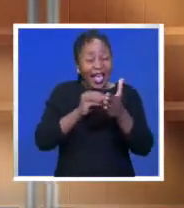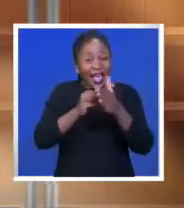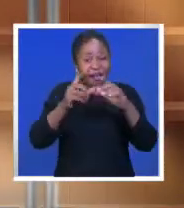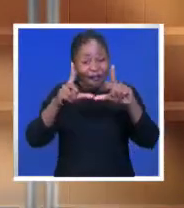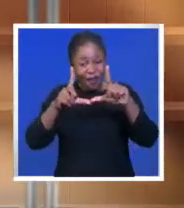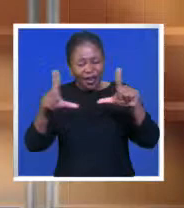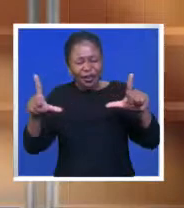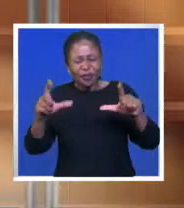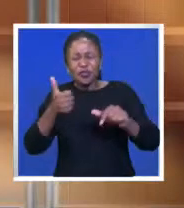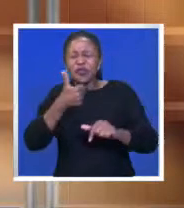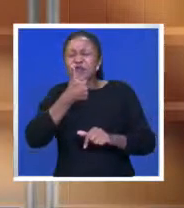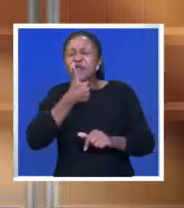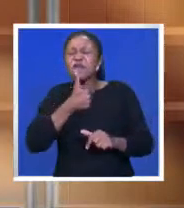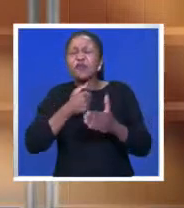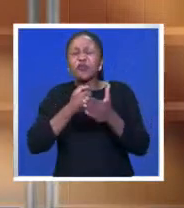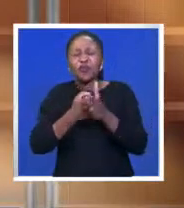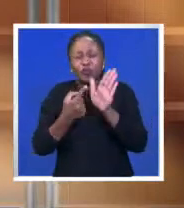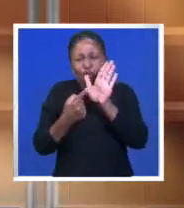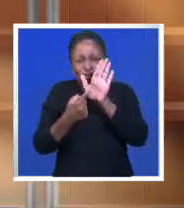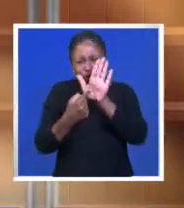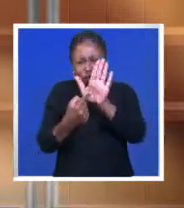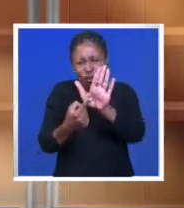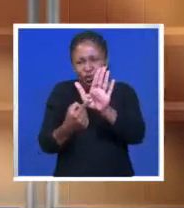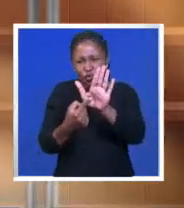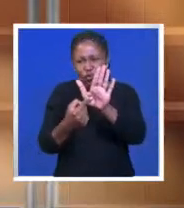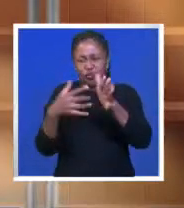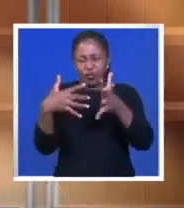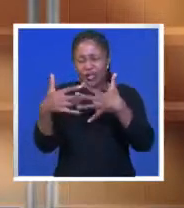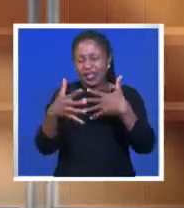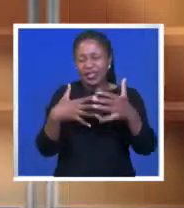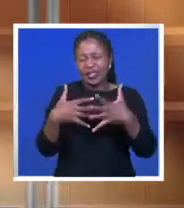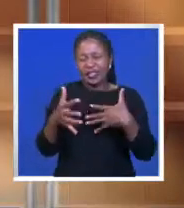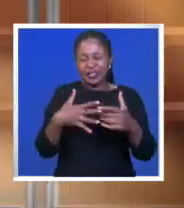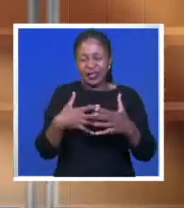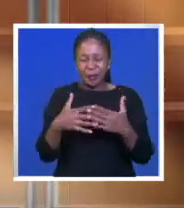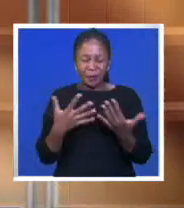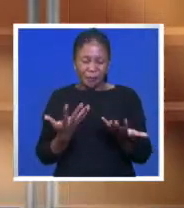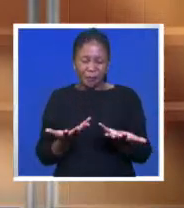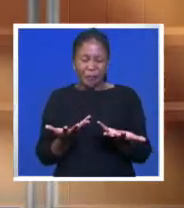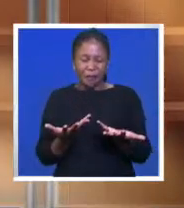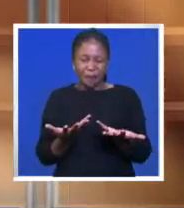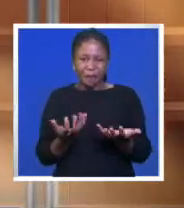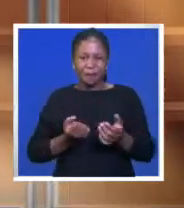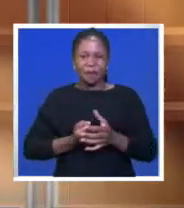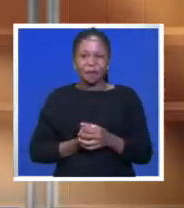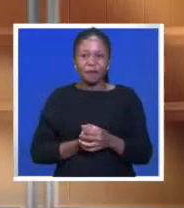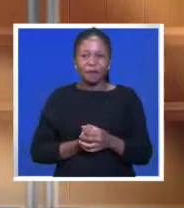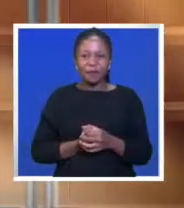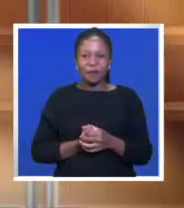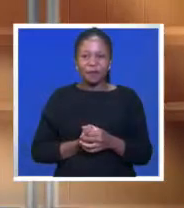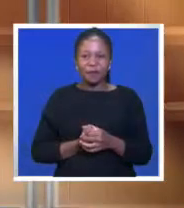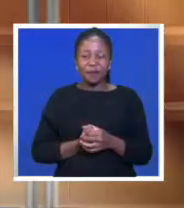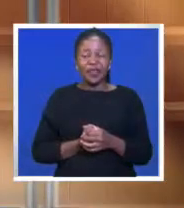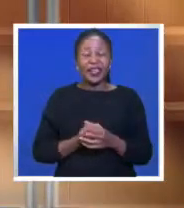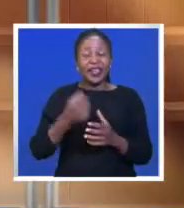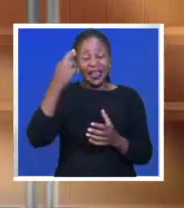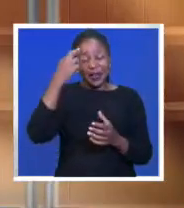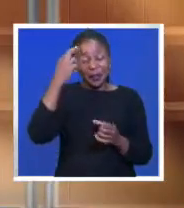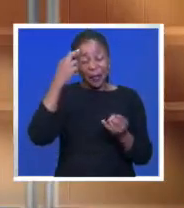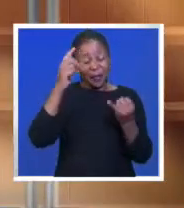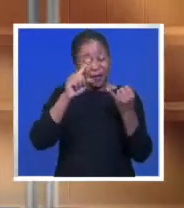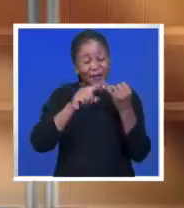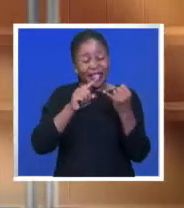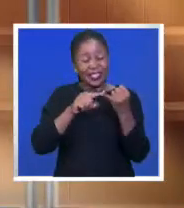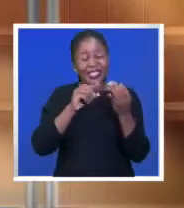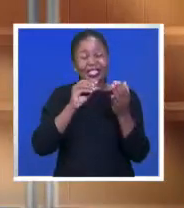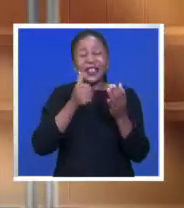a variety of texts. So this is text, the third text. We did a persuasive text, my dear Lena. We also did a descriptive